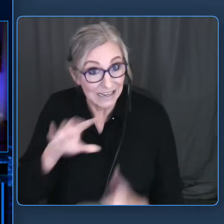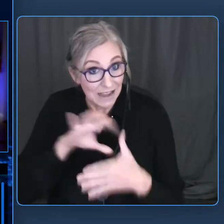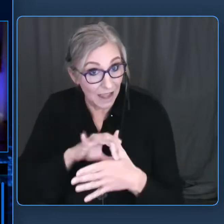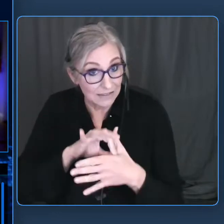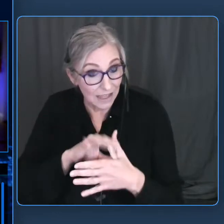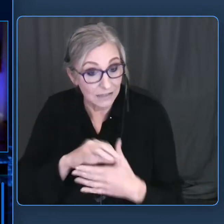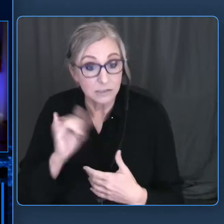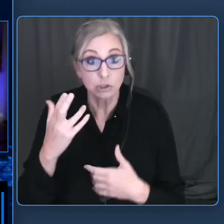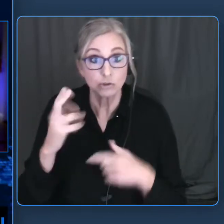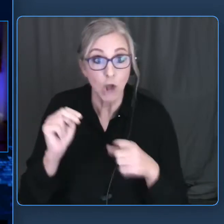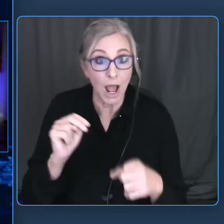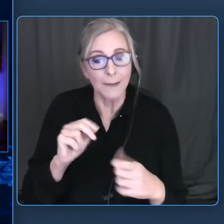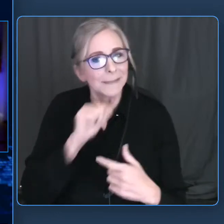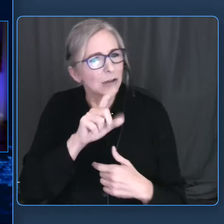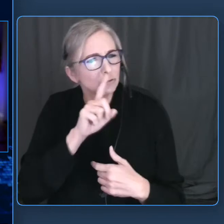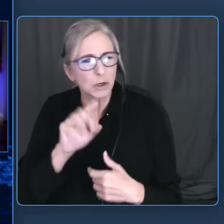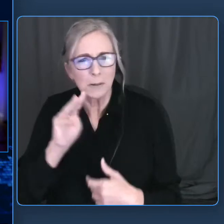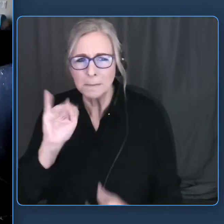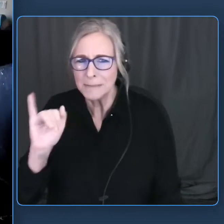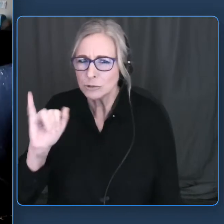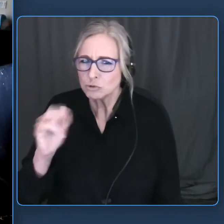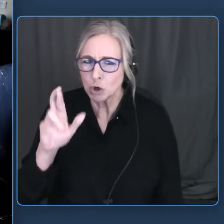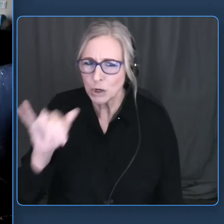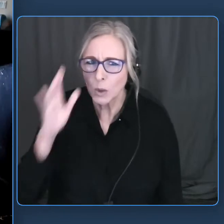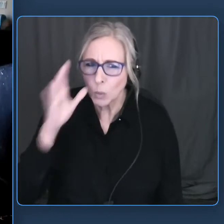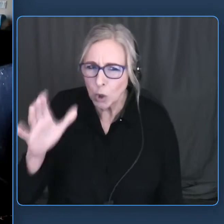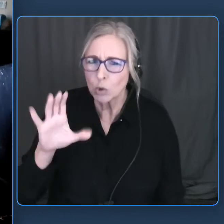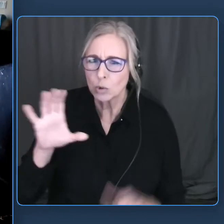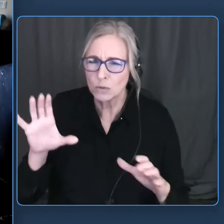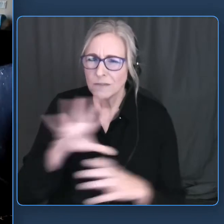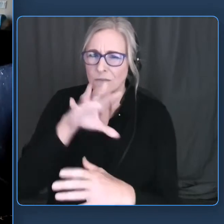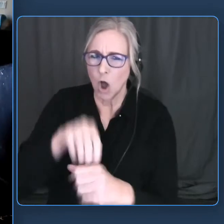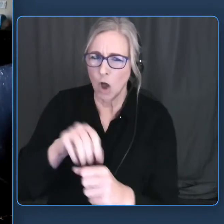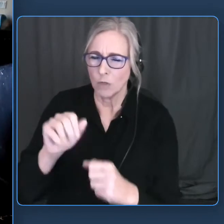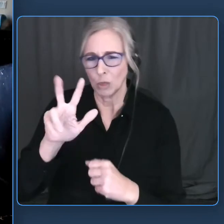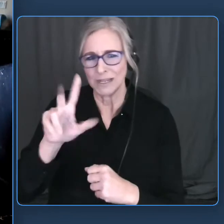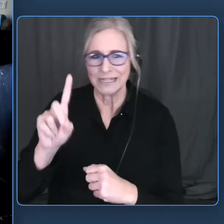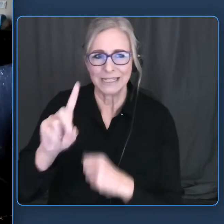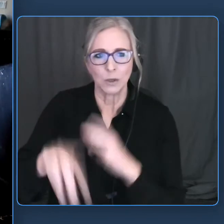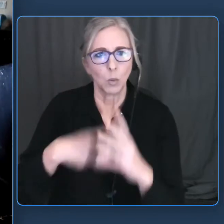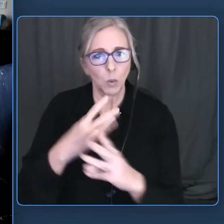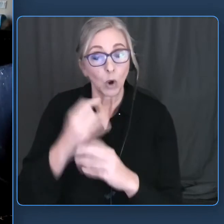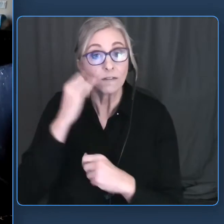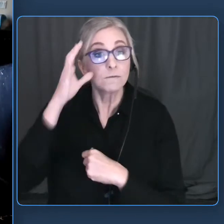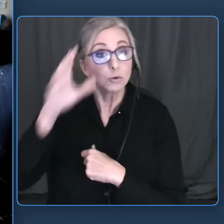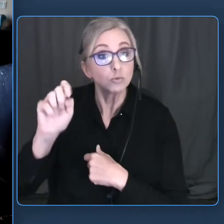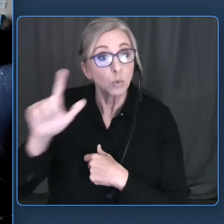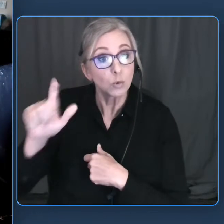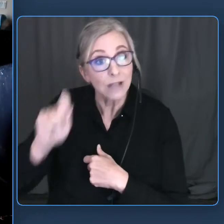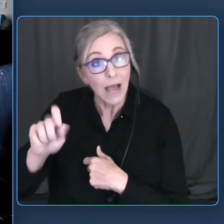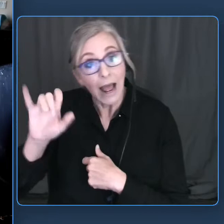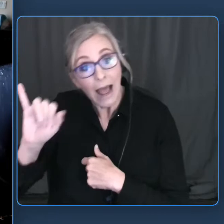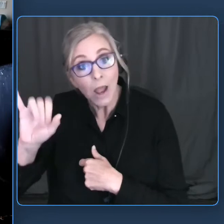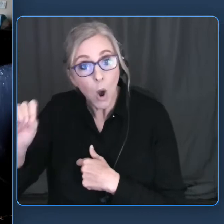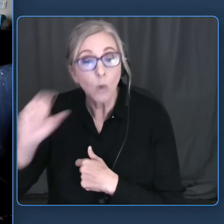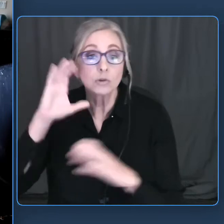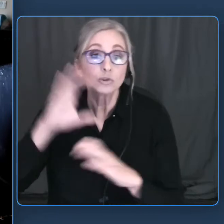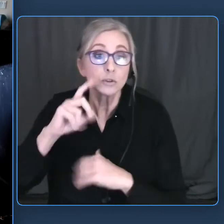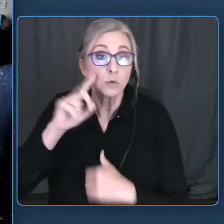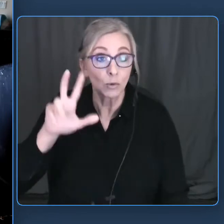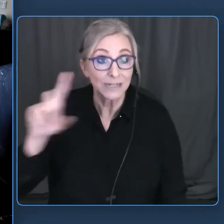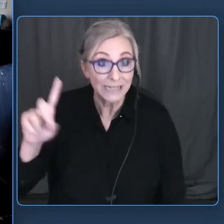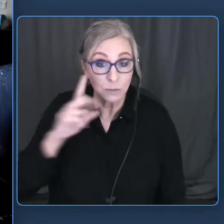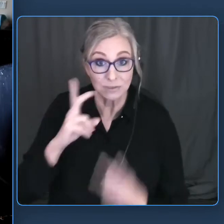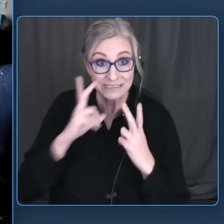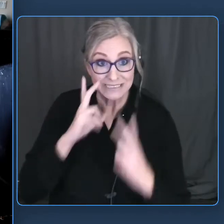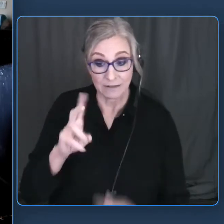John? Not sure if Midjourney themselves are going to step into the 3D world. If you go to futuretools.io and search for 3D,